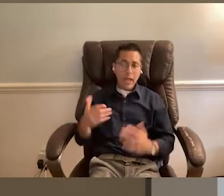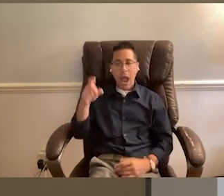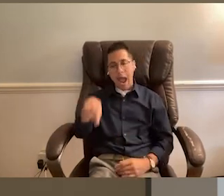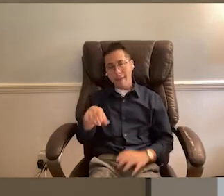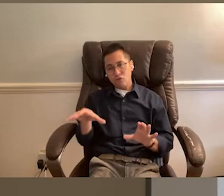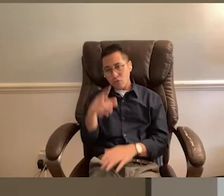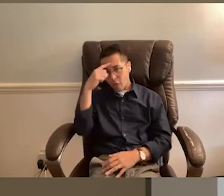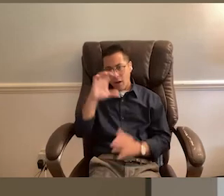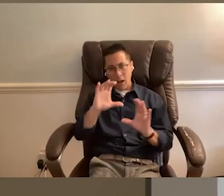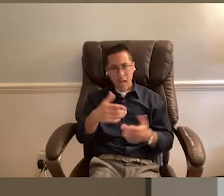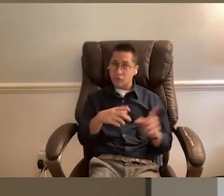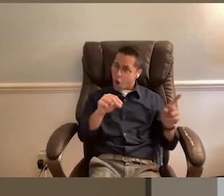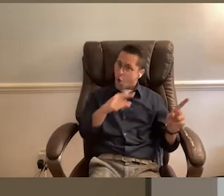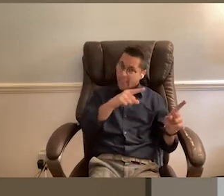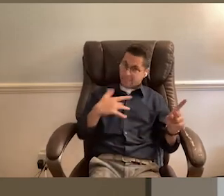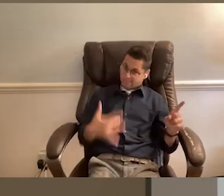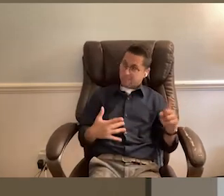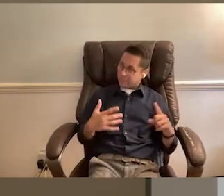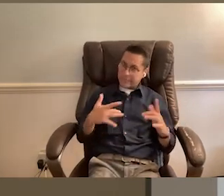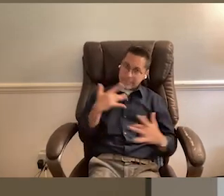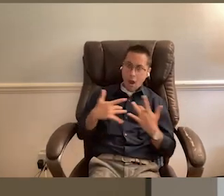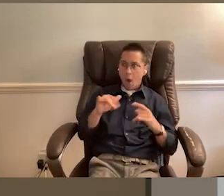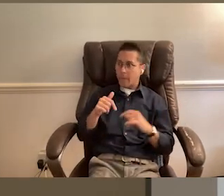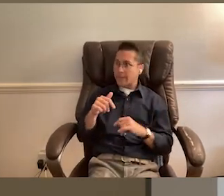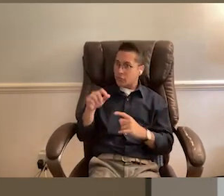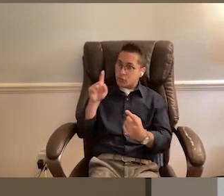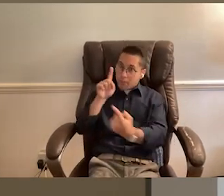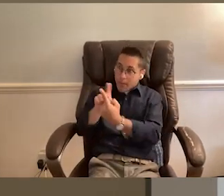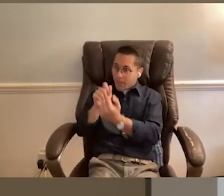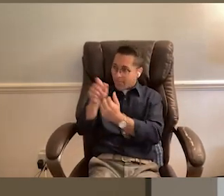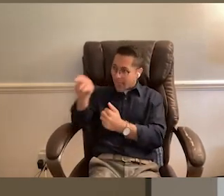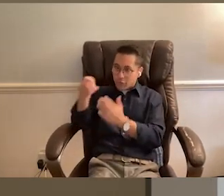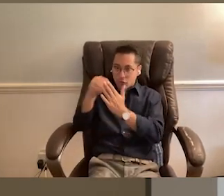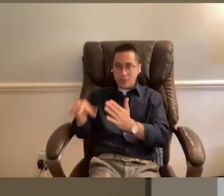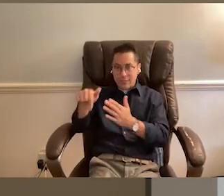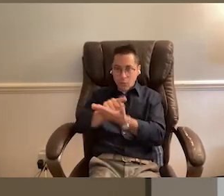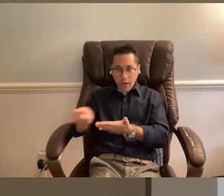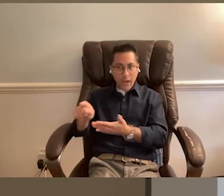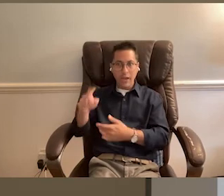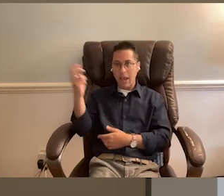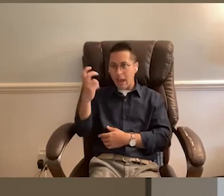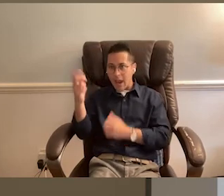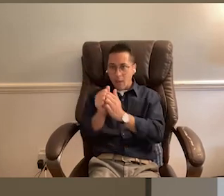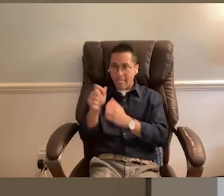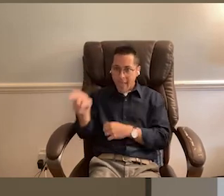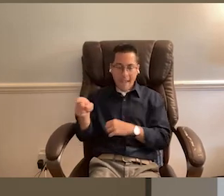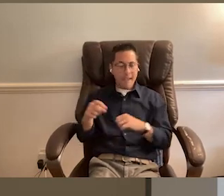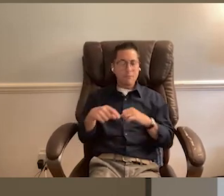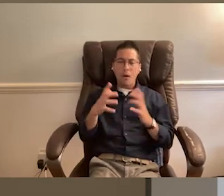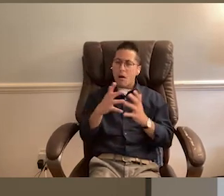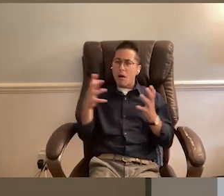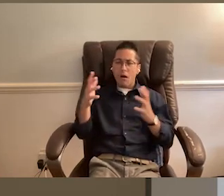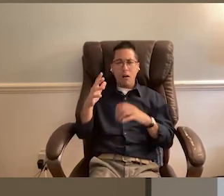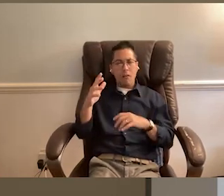exited the program, after the volunteer service is over. They're still texting back and forth, and our students have those like friendships.